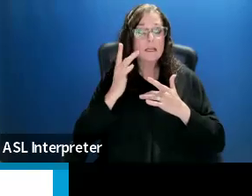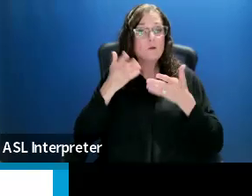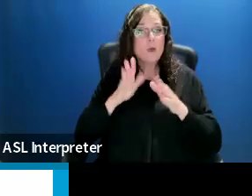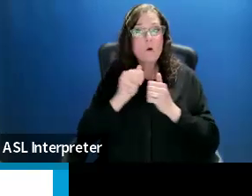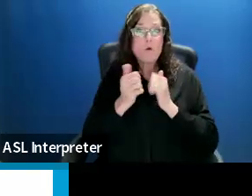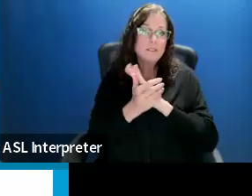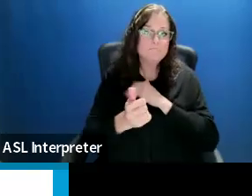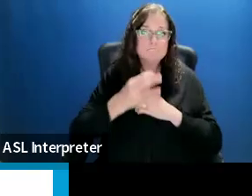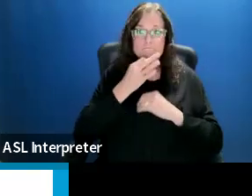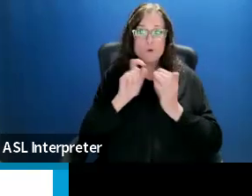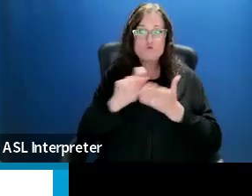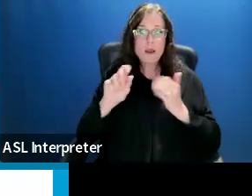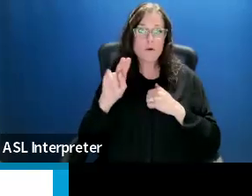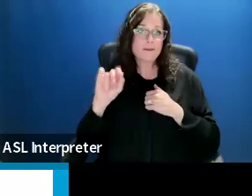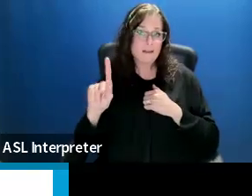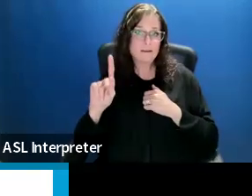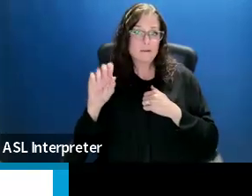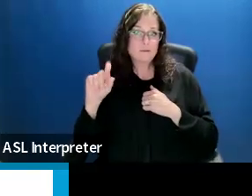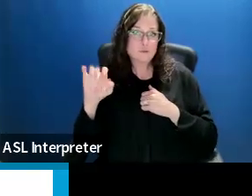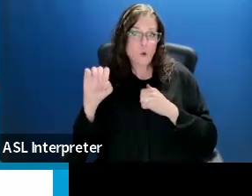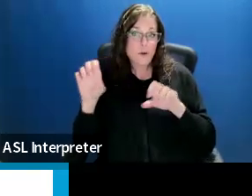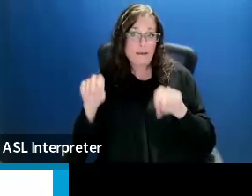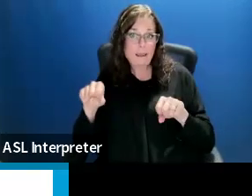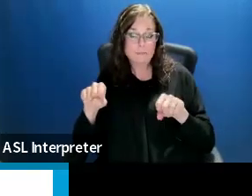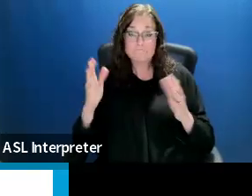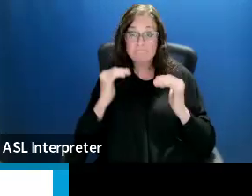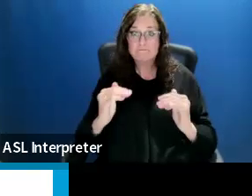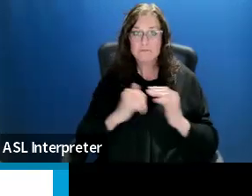a masterful writer such as Nick Stone can. Next slide.